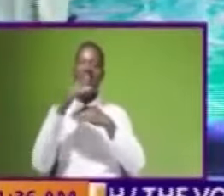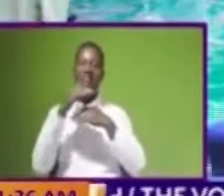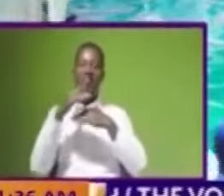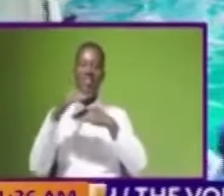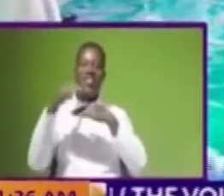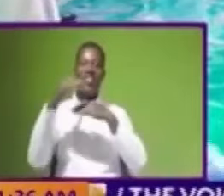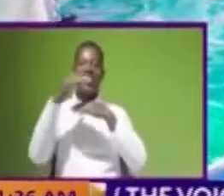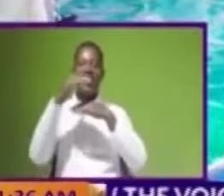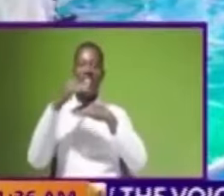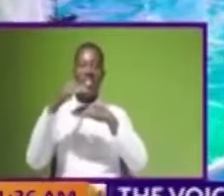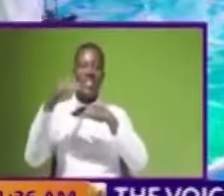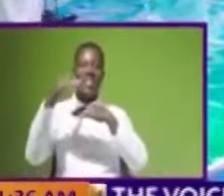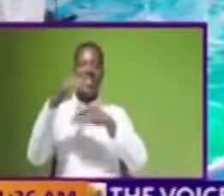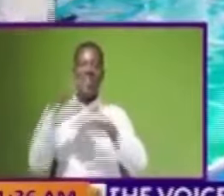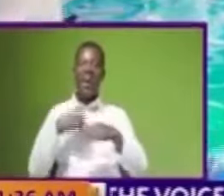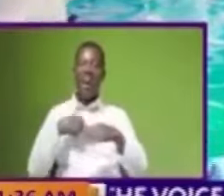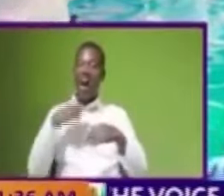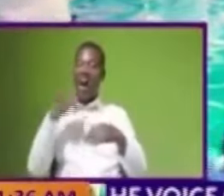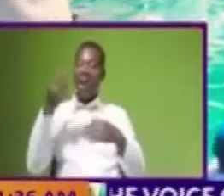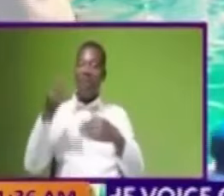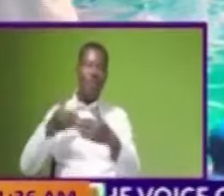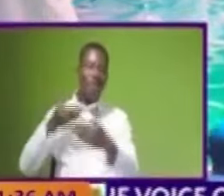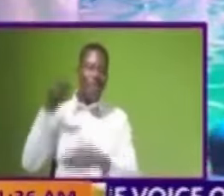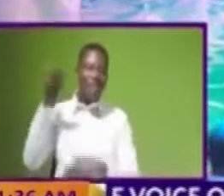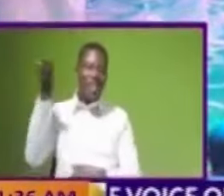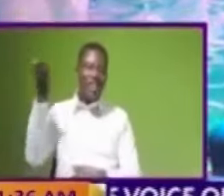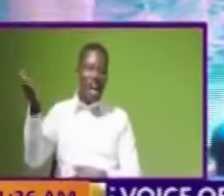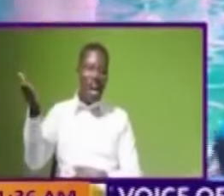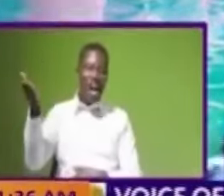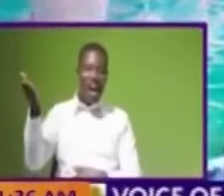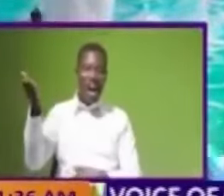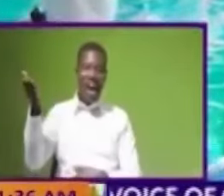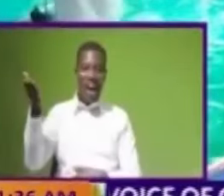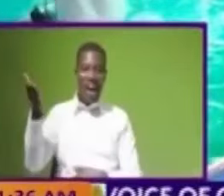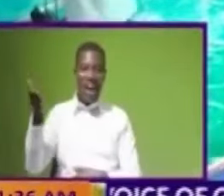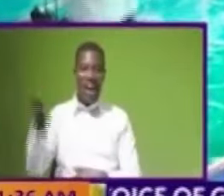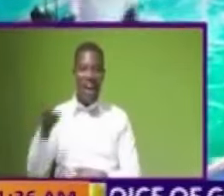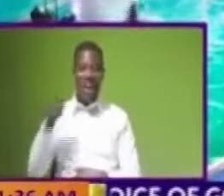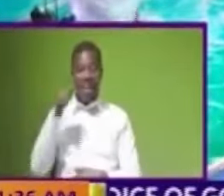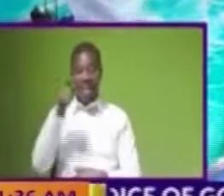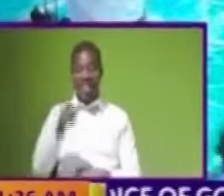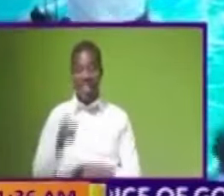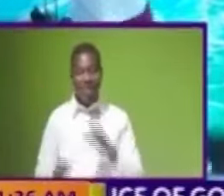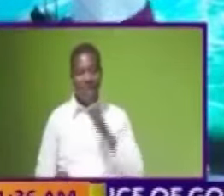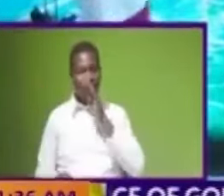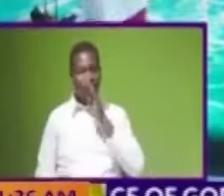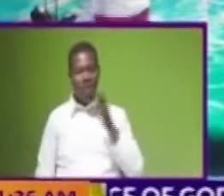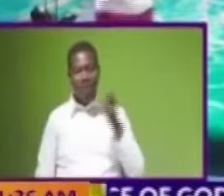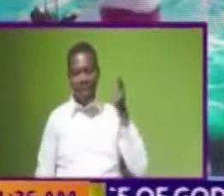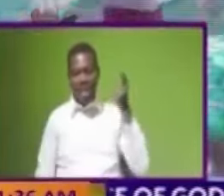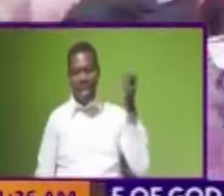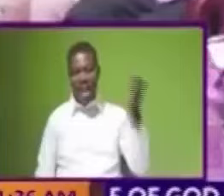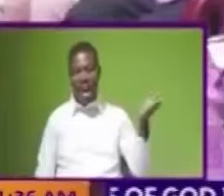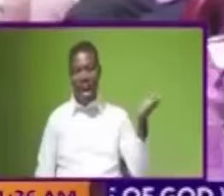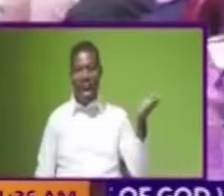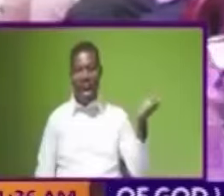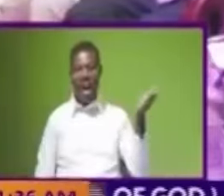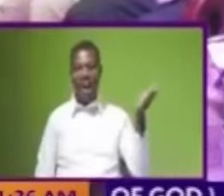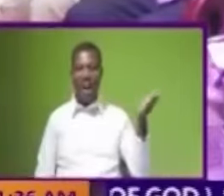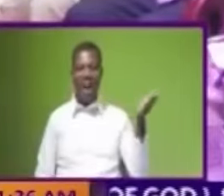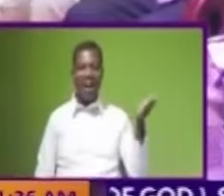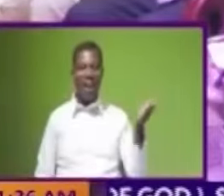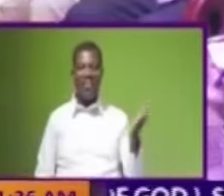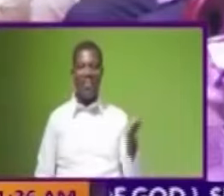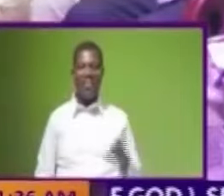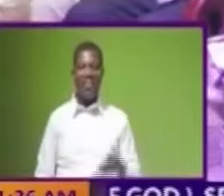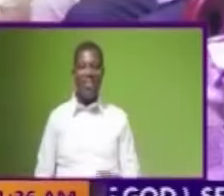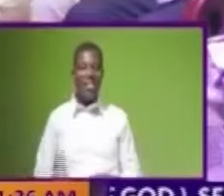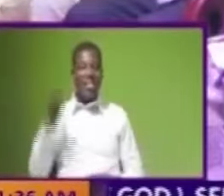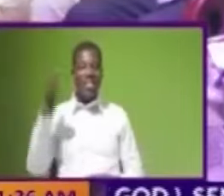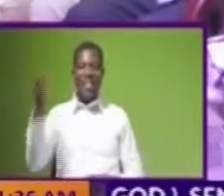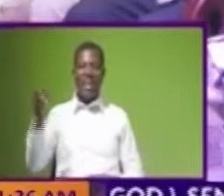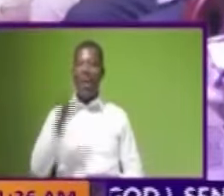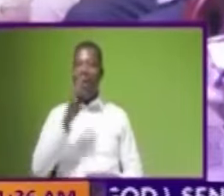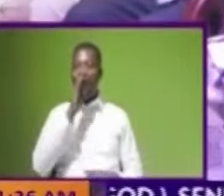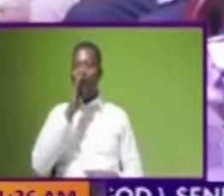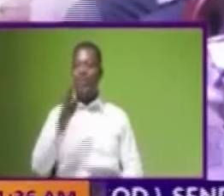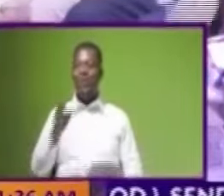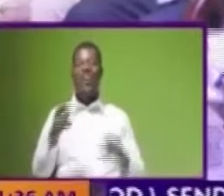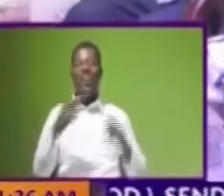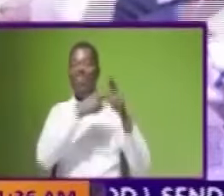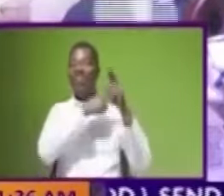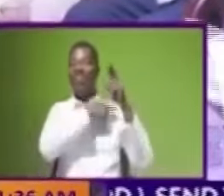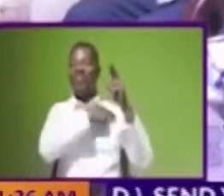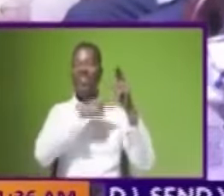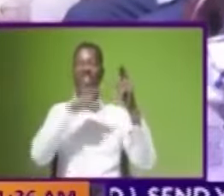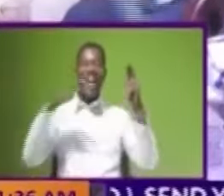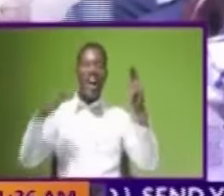okuta the largest congregation in Ghana. Ti mamenka no kran chire o. Yesi sofu bi